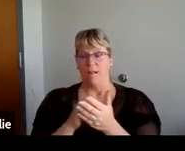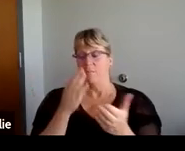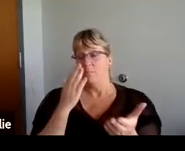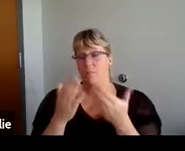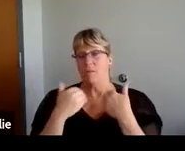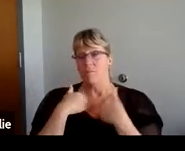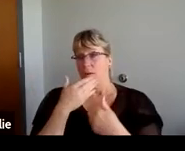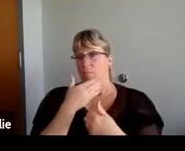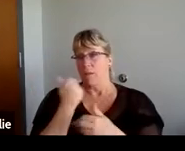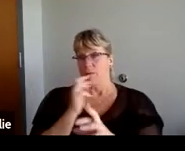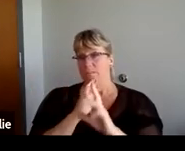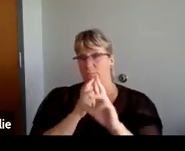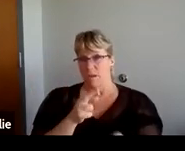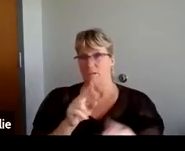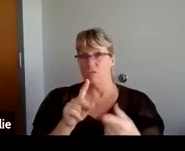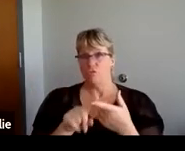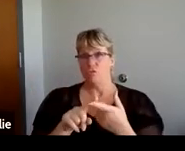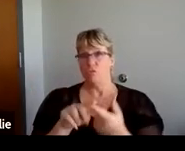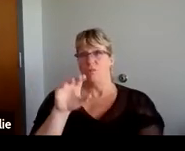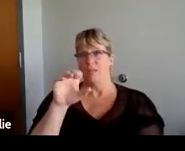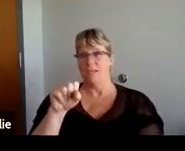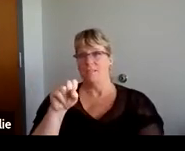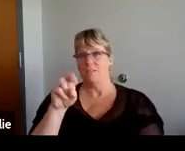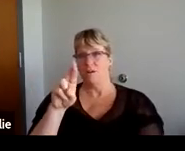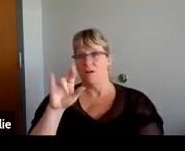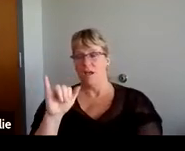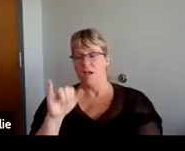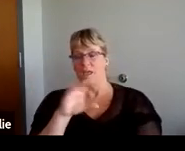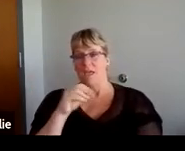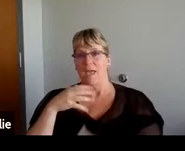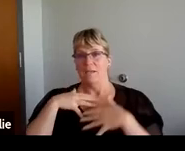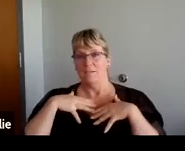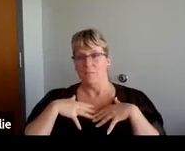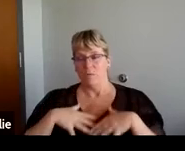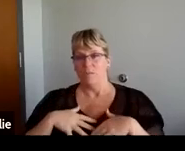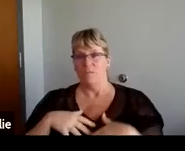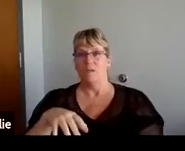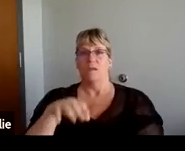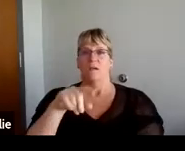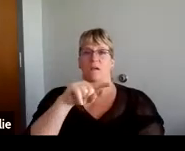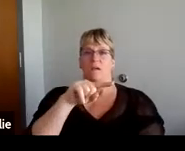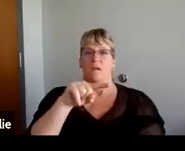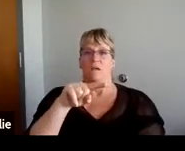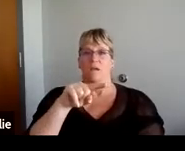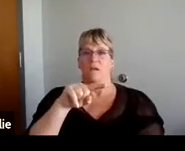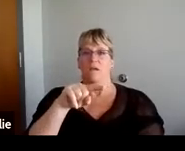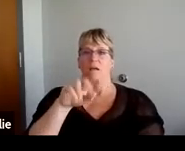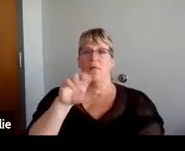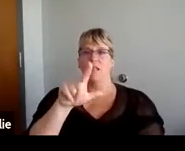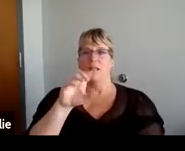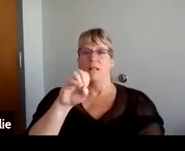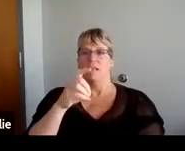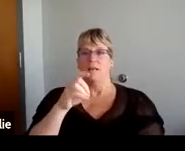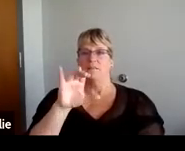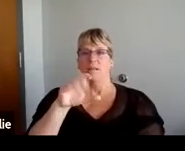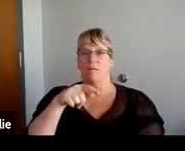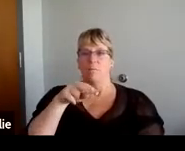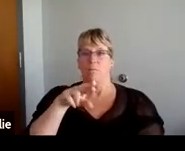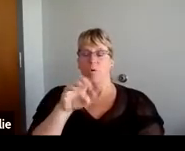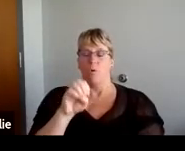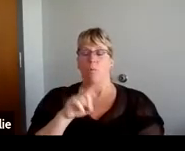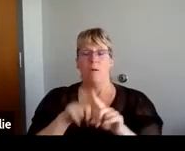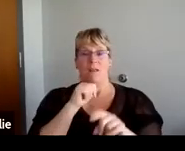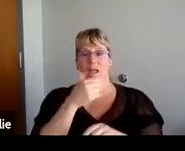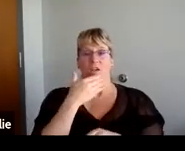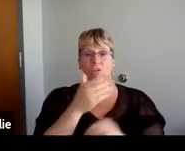better responsive to the SSRI antidepressants like Prozac, Zoloft, Lexapro, but may not do as well on